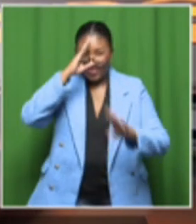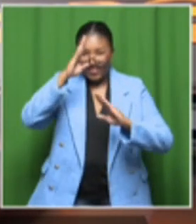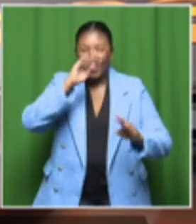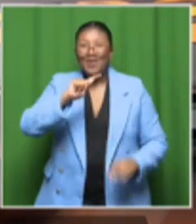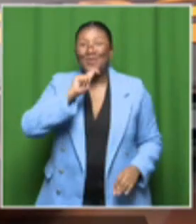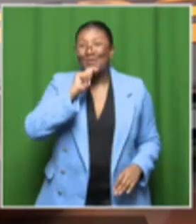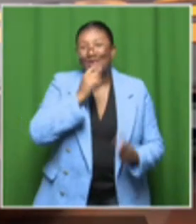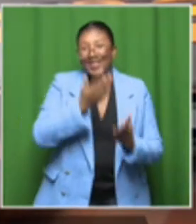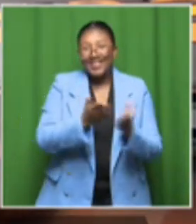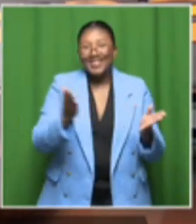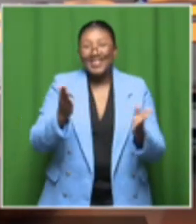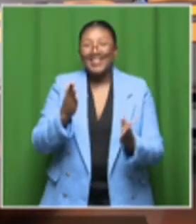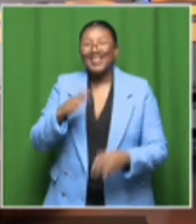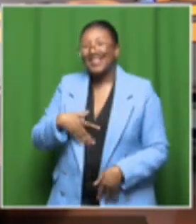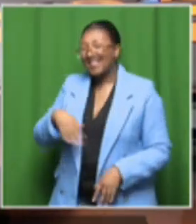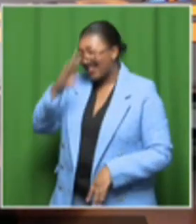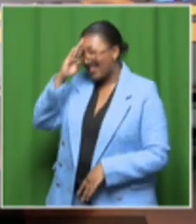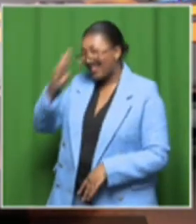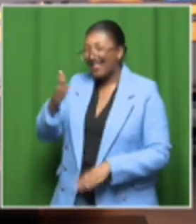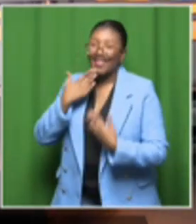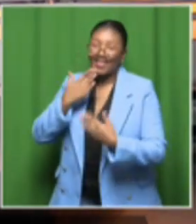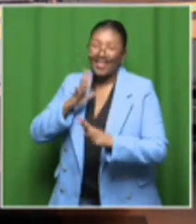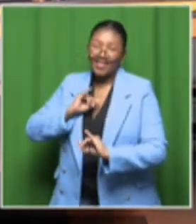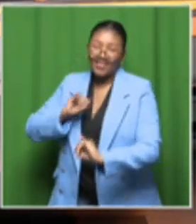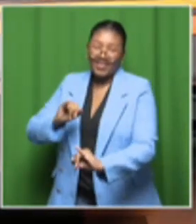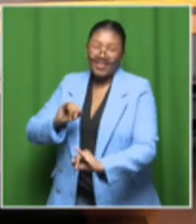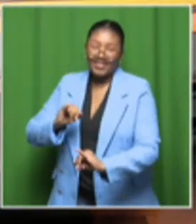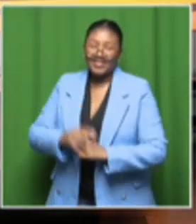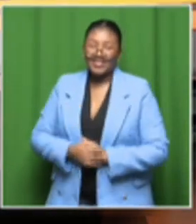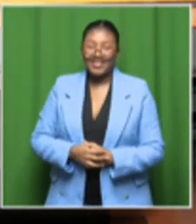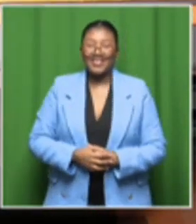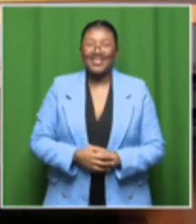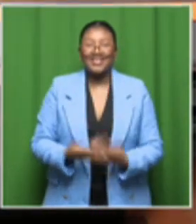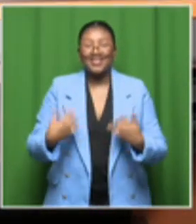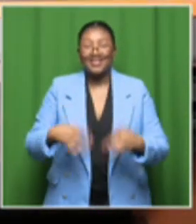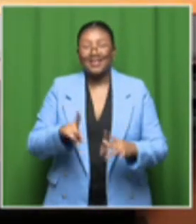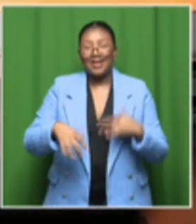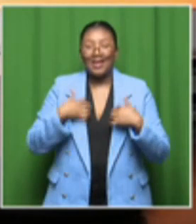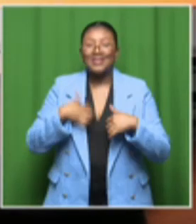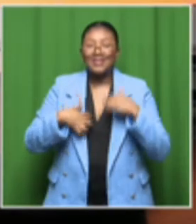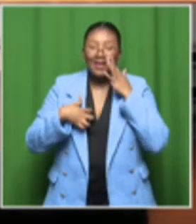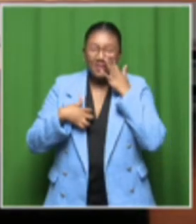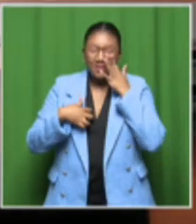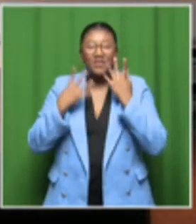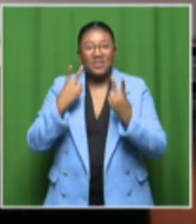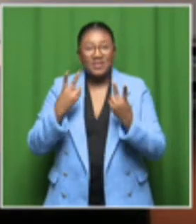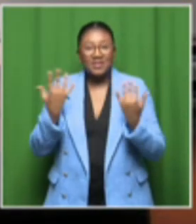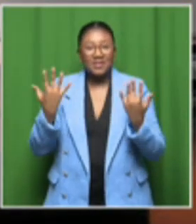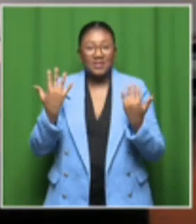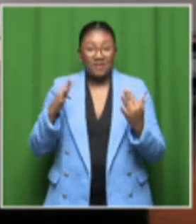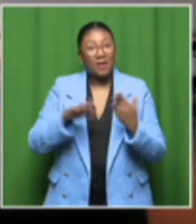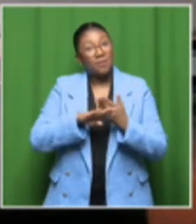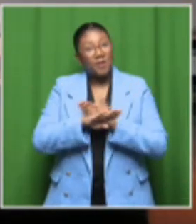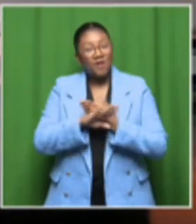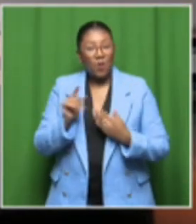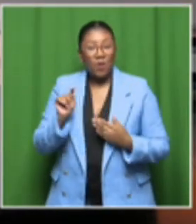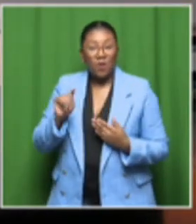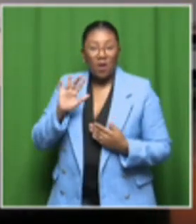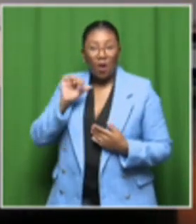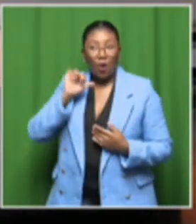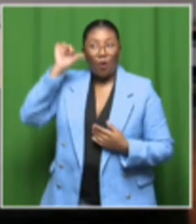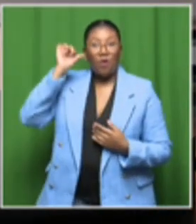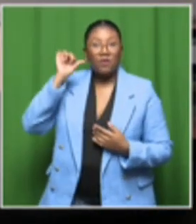you for making time. Thank you for having us. This is so exciting. It's cross-generational. I mean, we were chatting early on about how, the